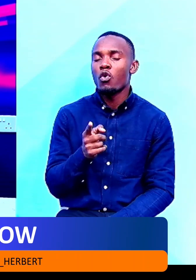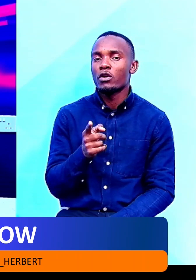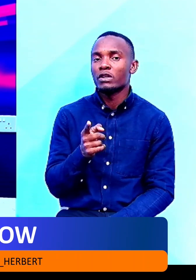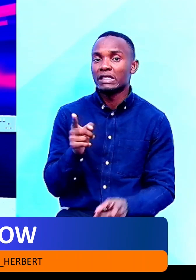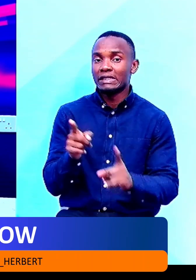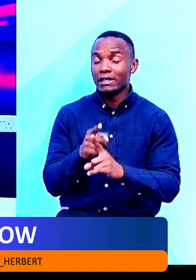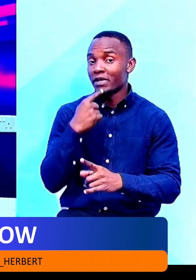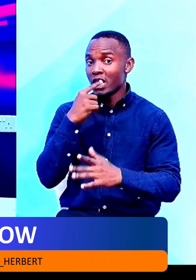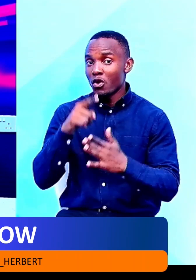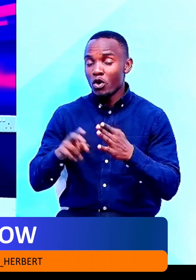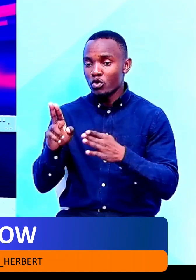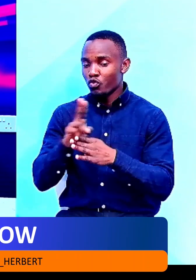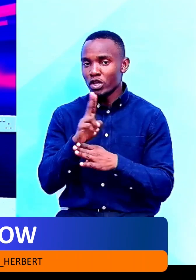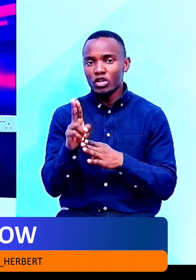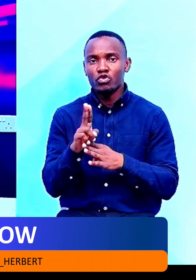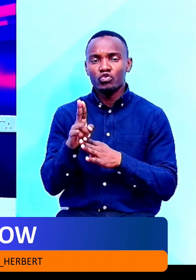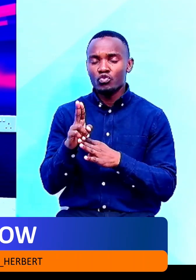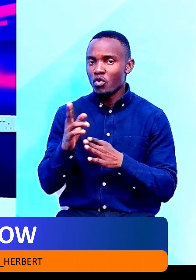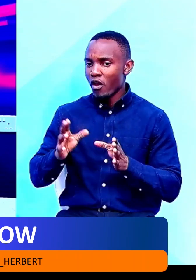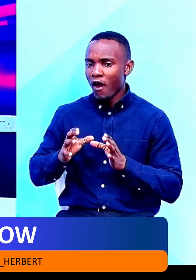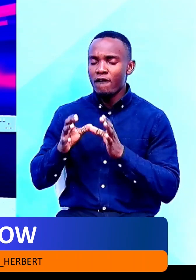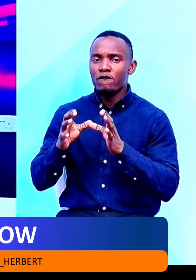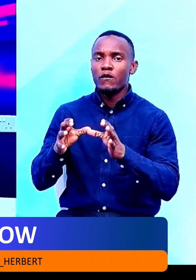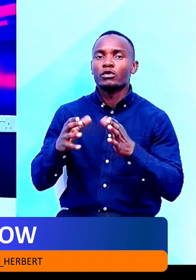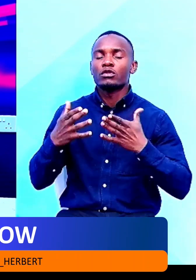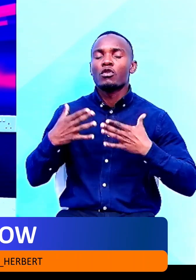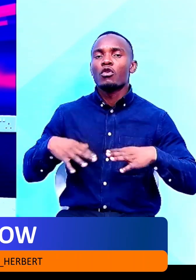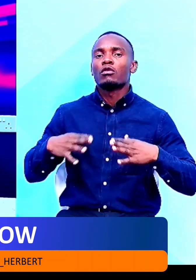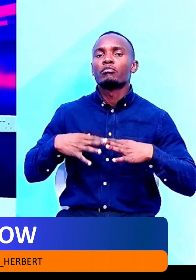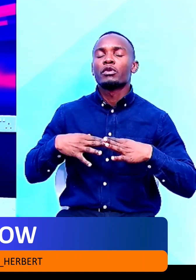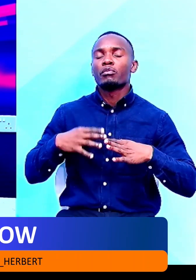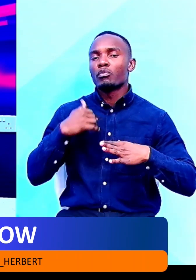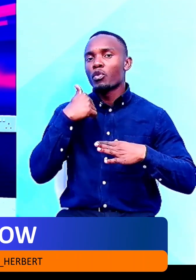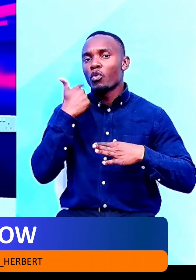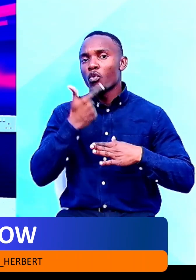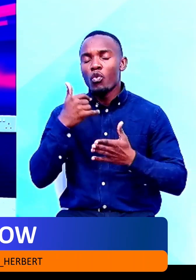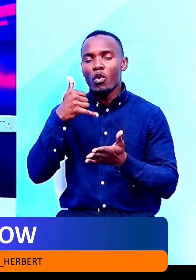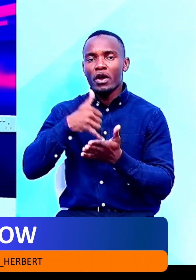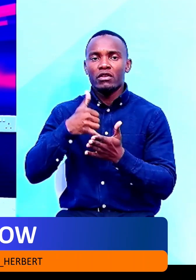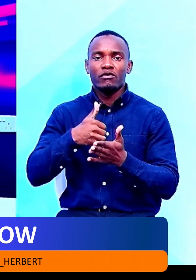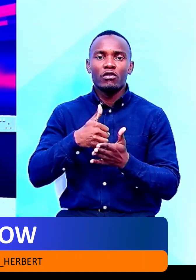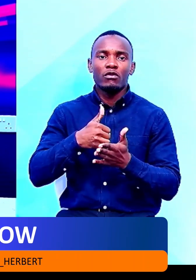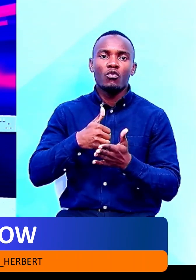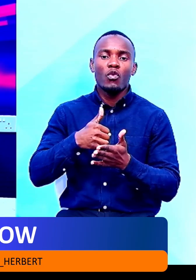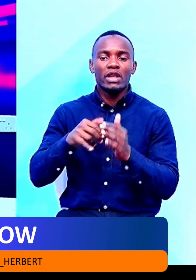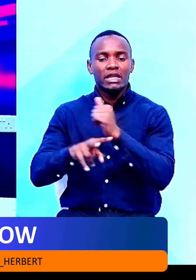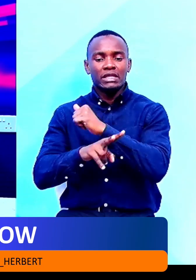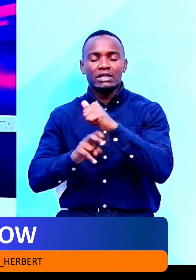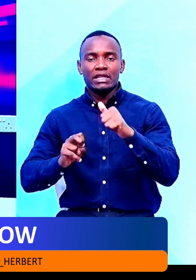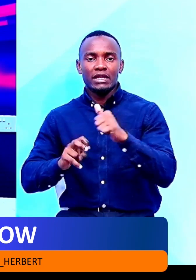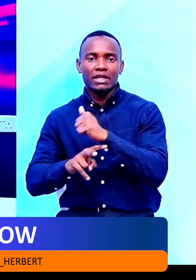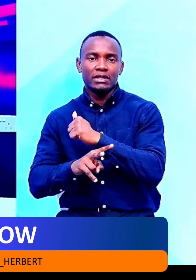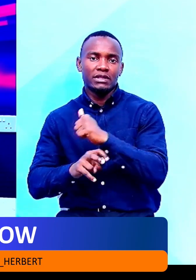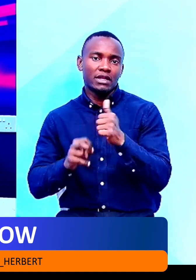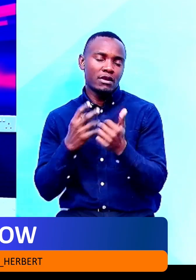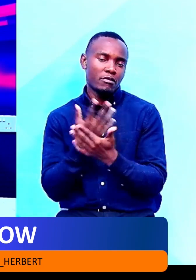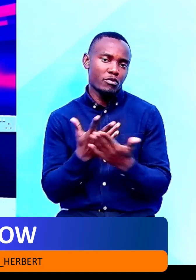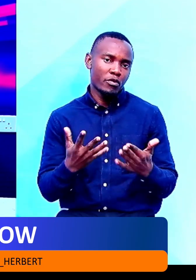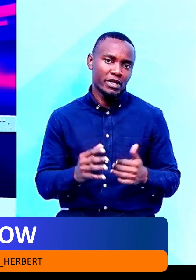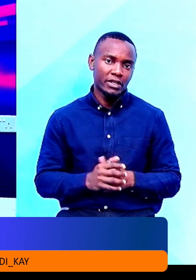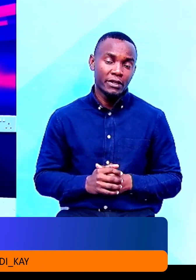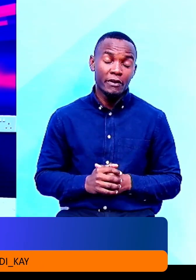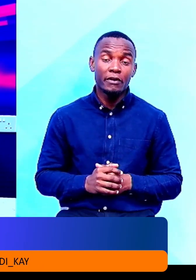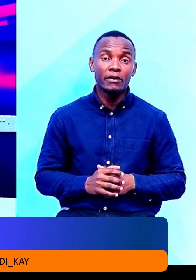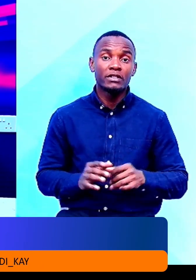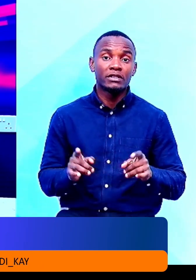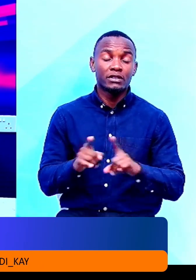against demonstrators involved in looting and destruction of property. Now, the head of state also took on elements